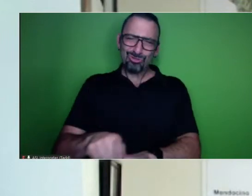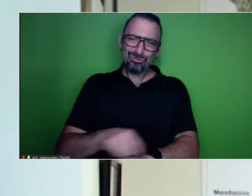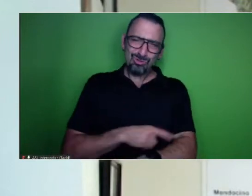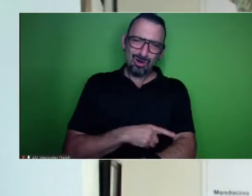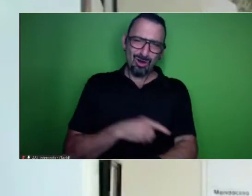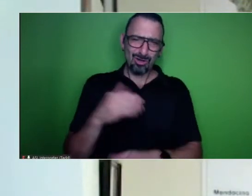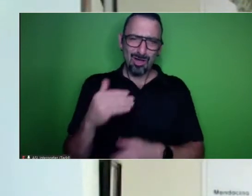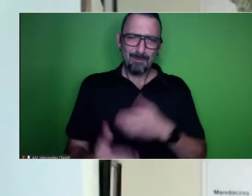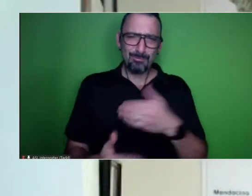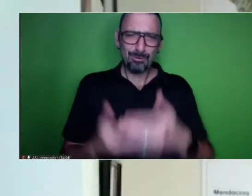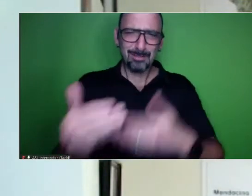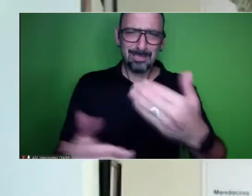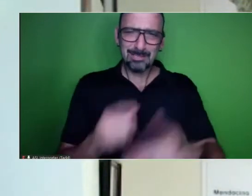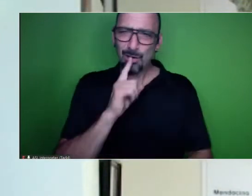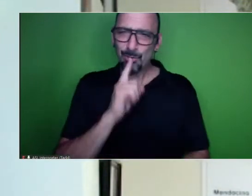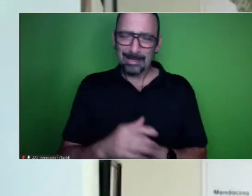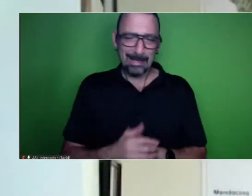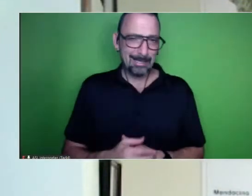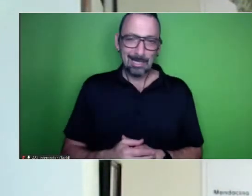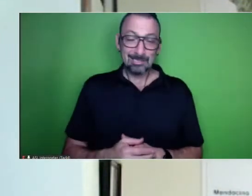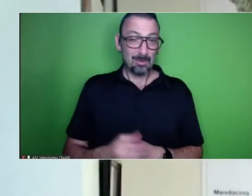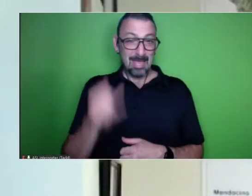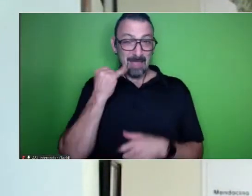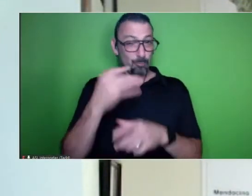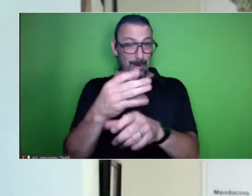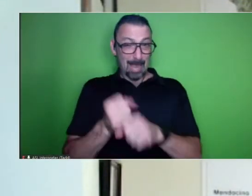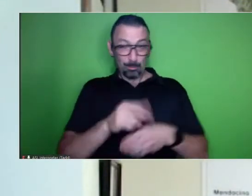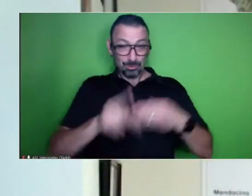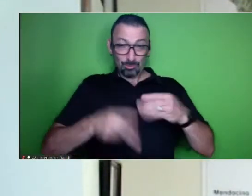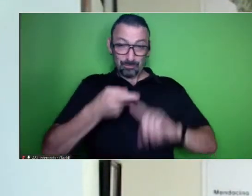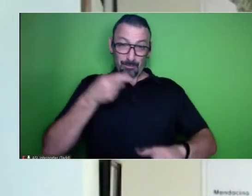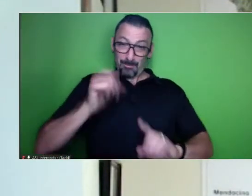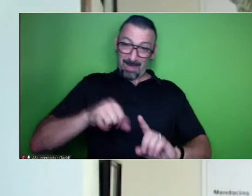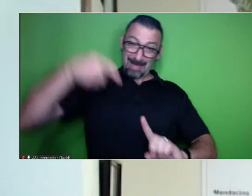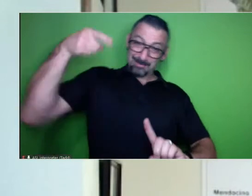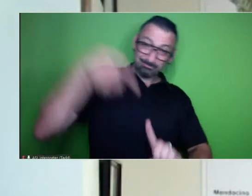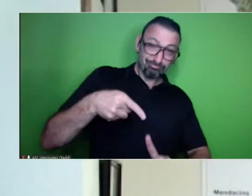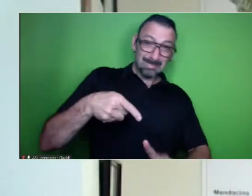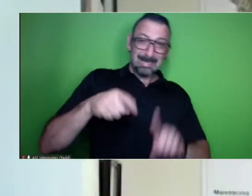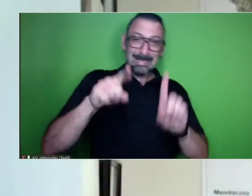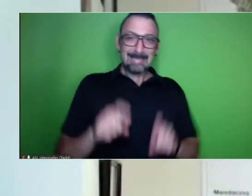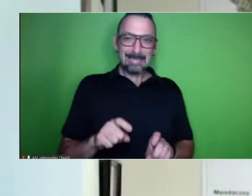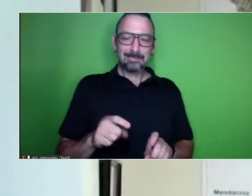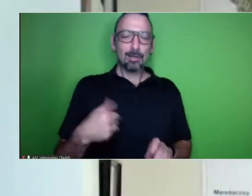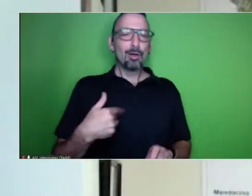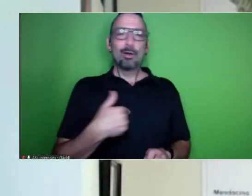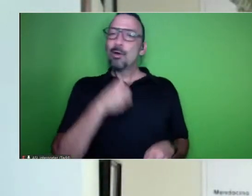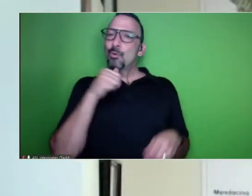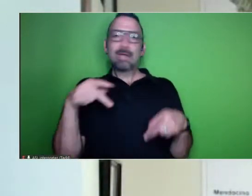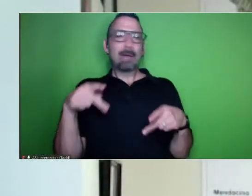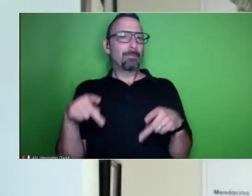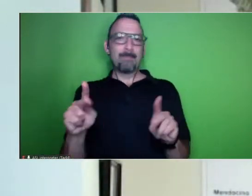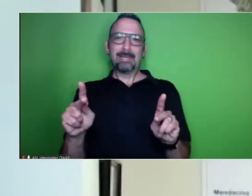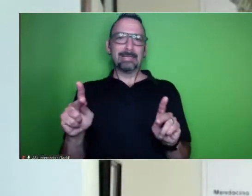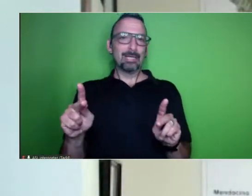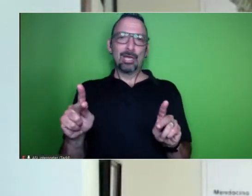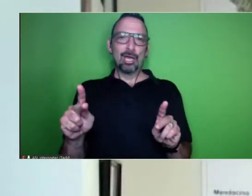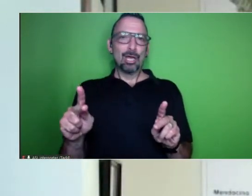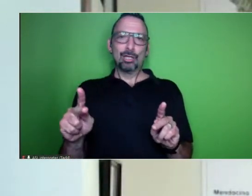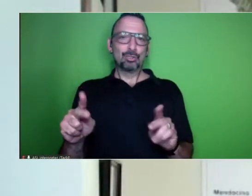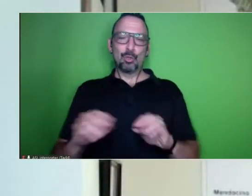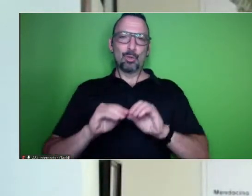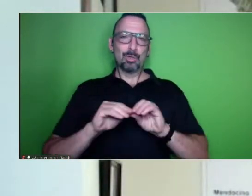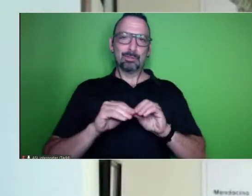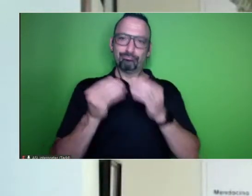really not a clinical test. So even when we get results back from that, we're not permitted to release them to the